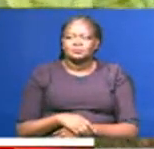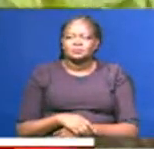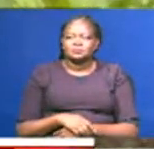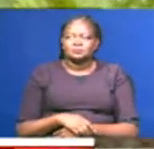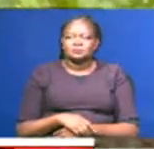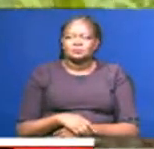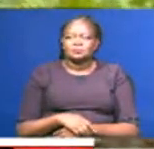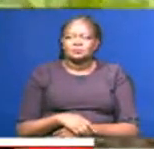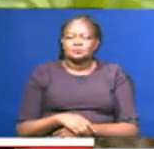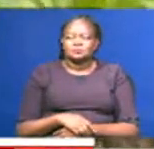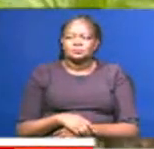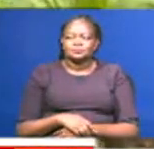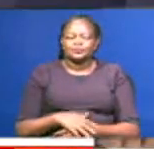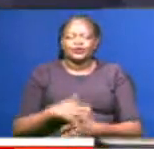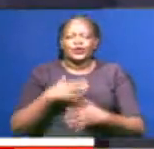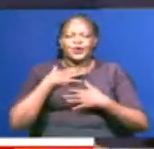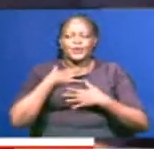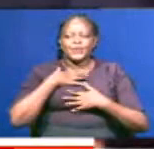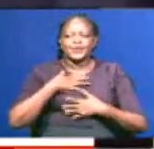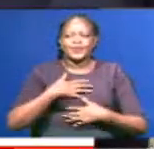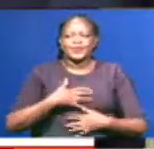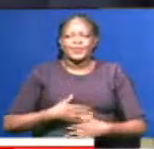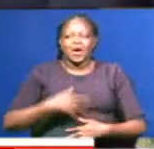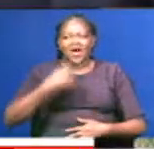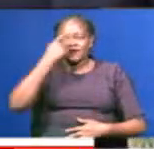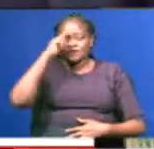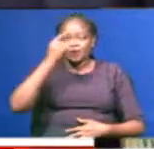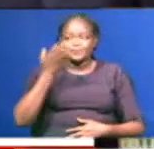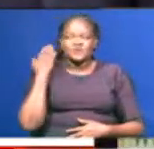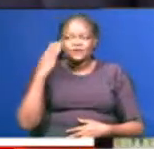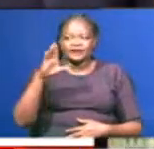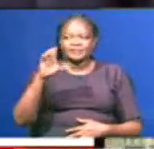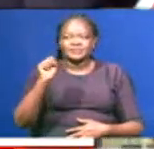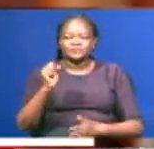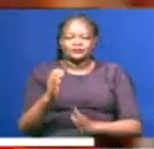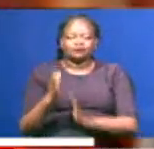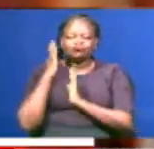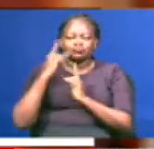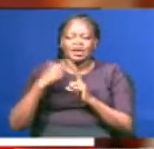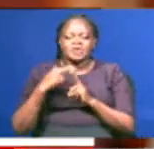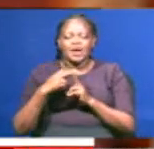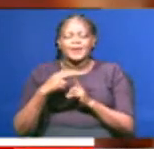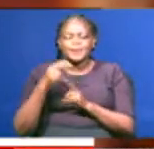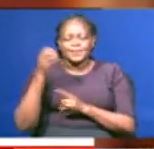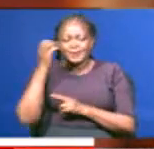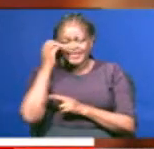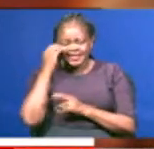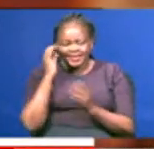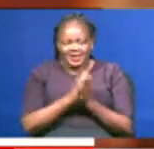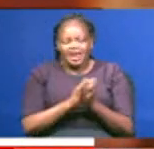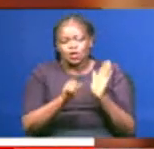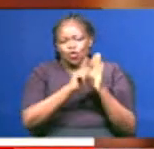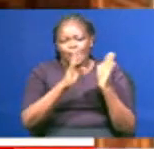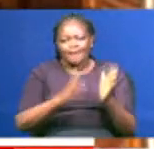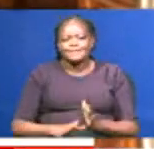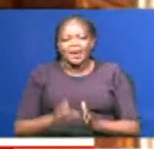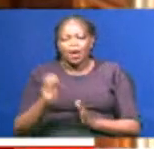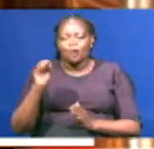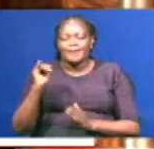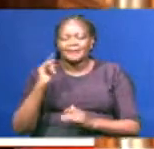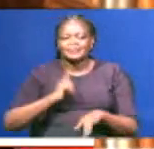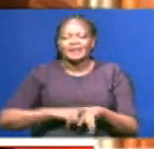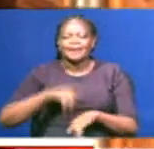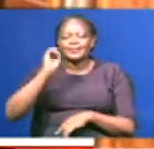It's a sigh of relief for former Interior Cabinet Secretary Fred Matiang'i and his lawyer Dunstan Omari after the Director of